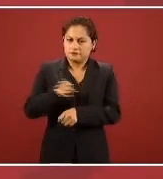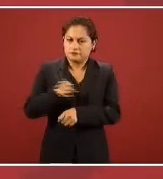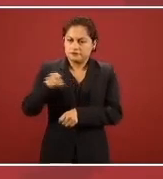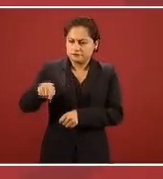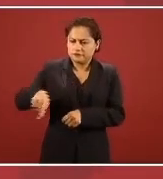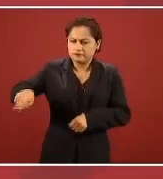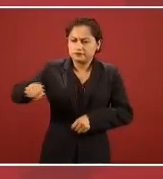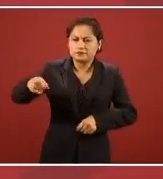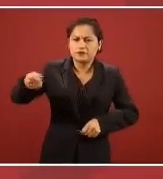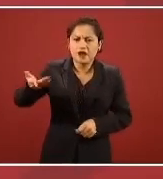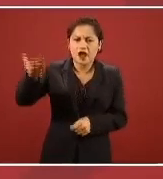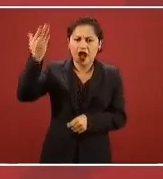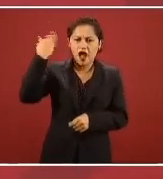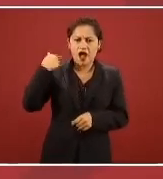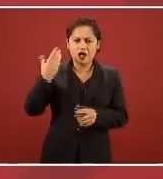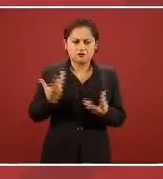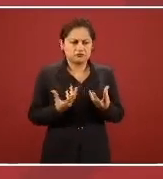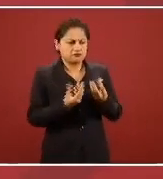problem?